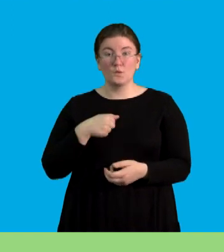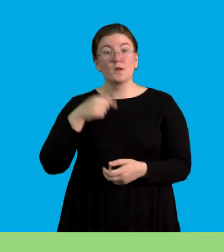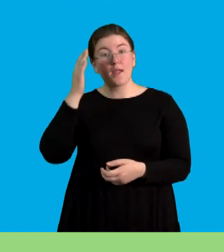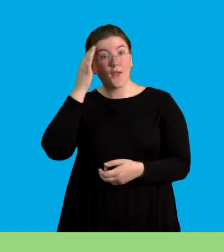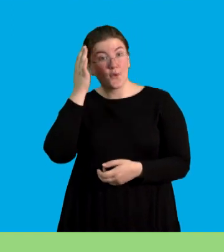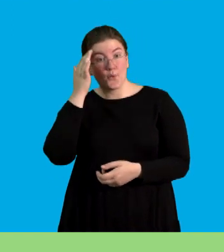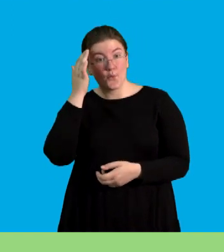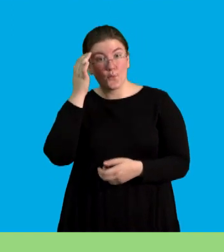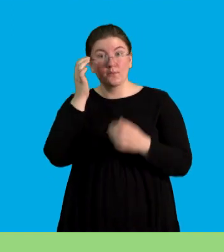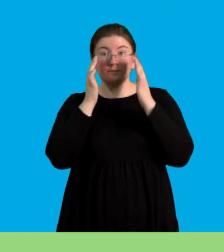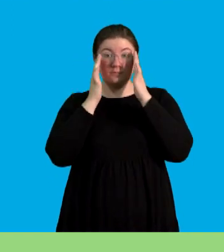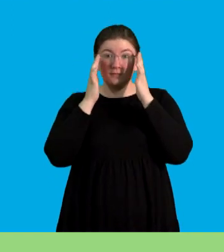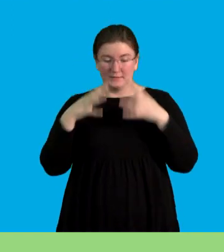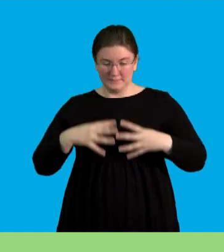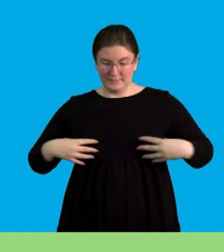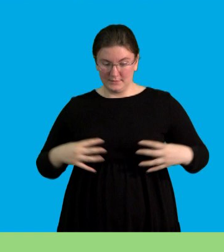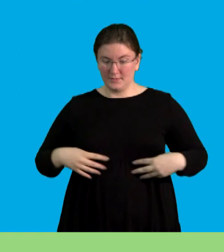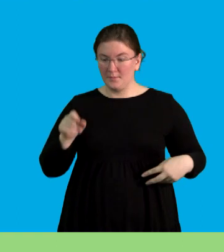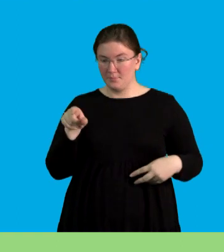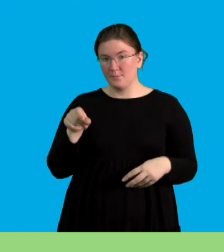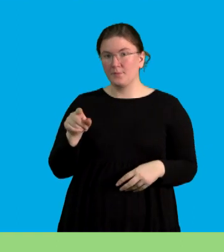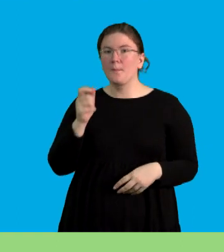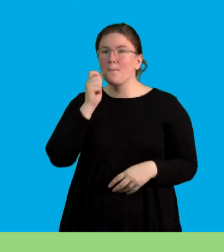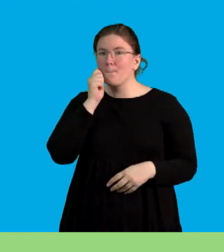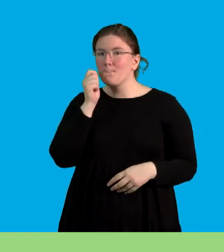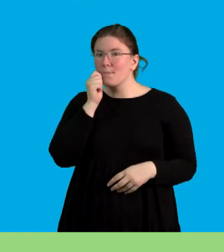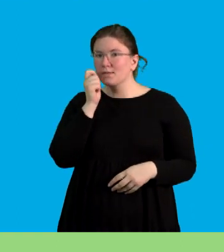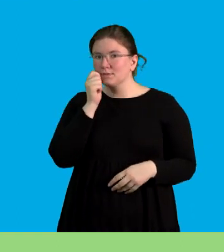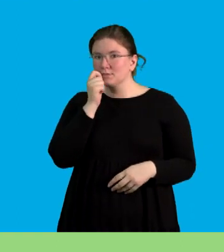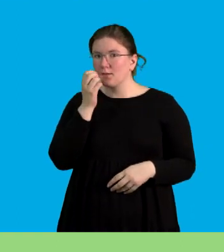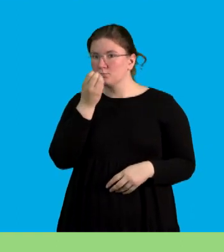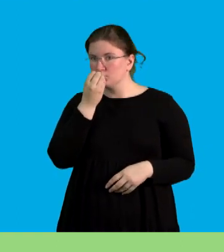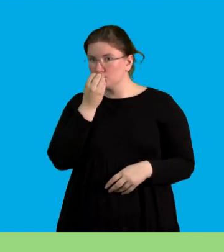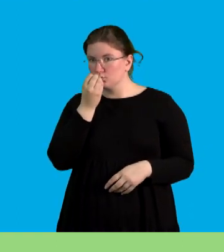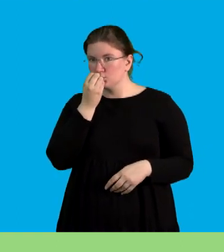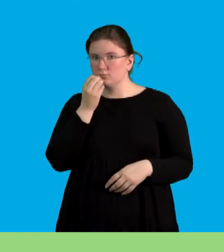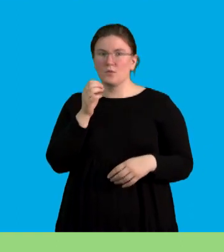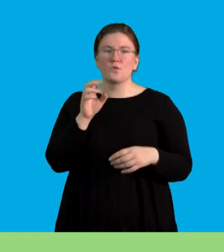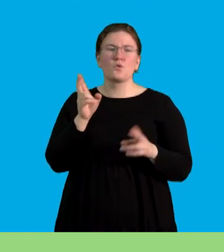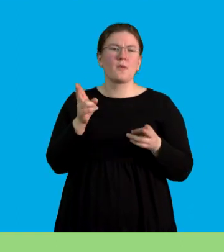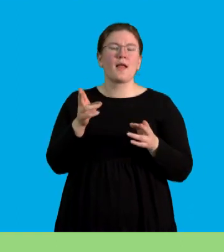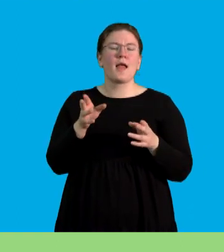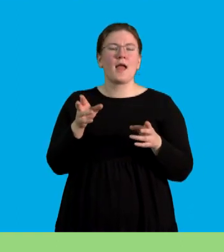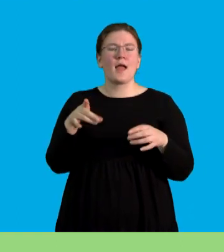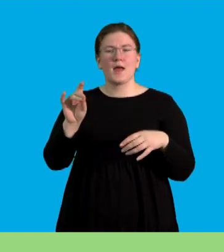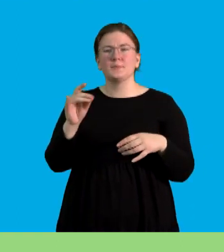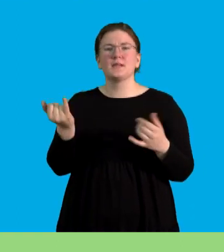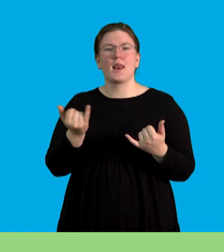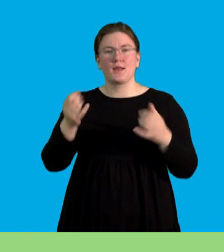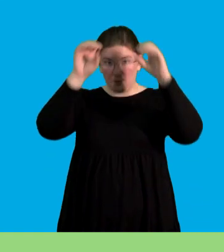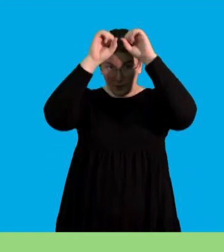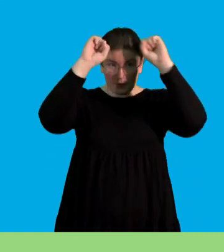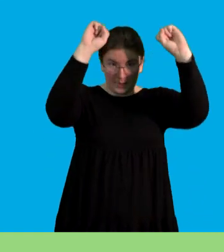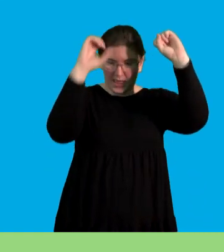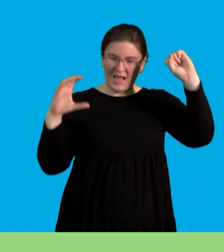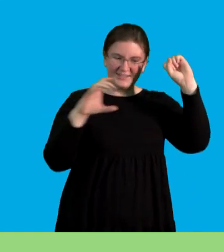And we know that it's usually, okay, a tiger is a carnivore. It will usually prey on animals like bucks. So they also need